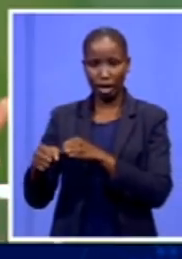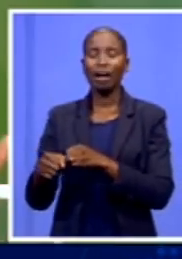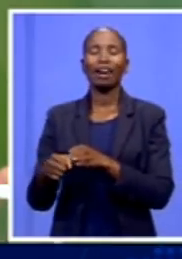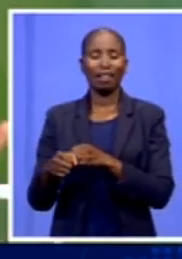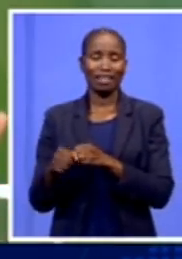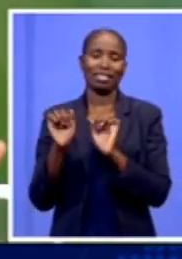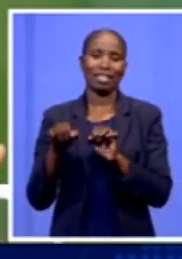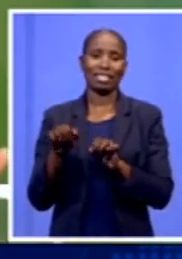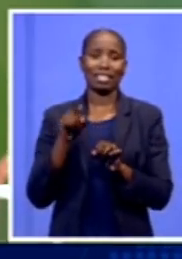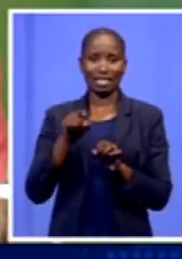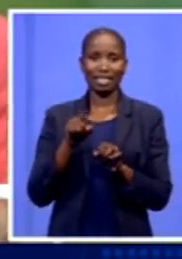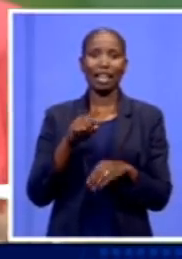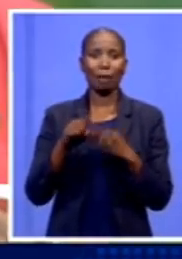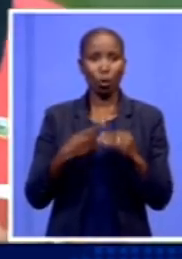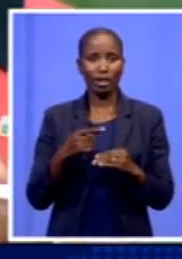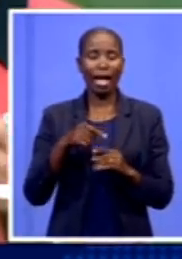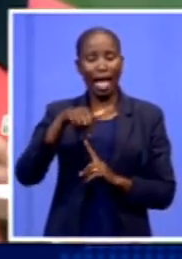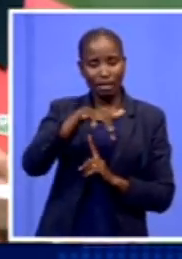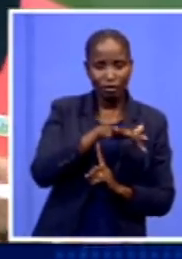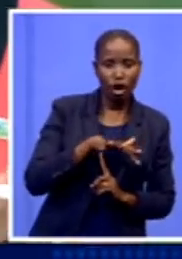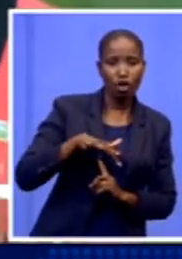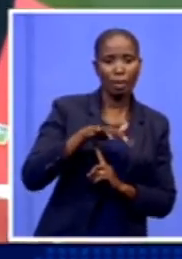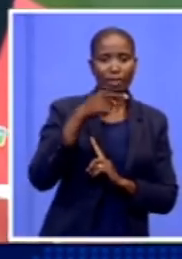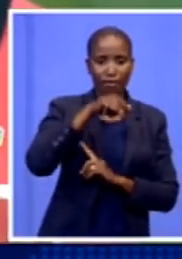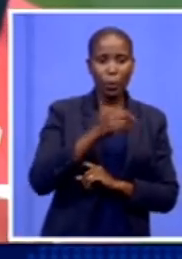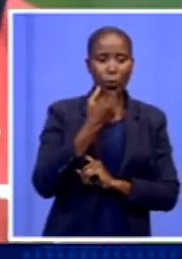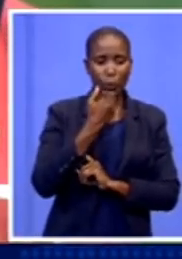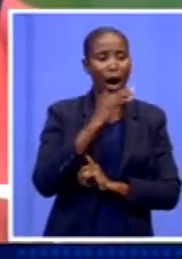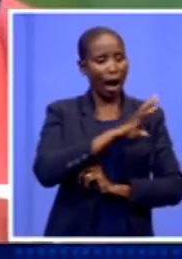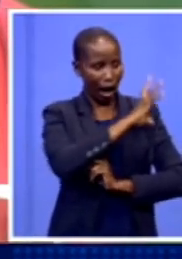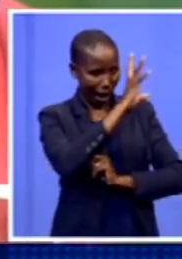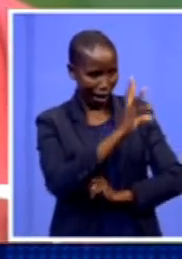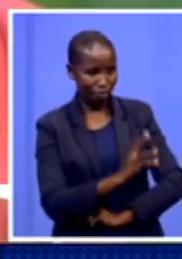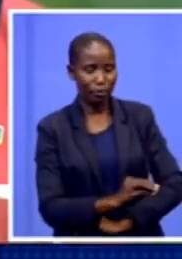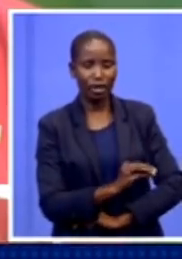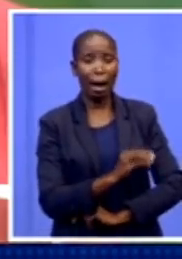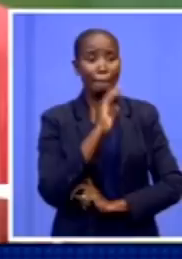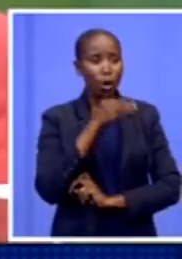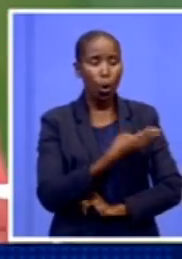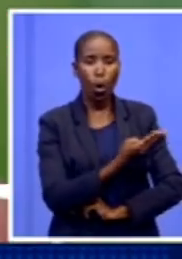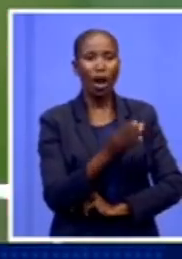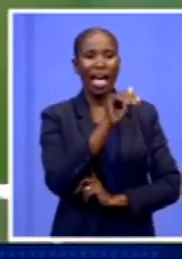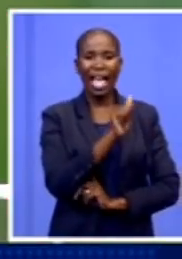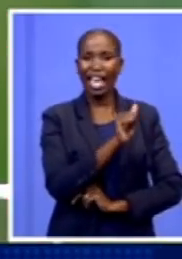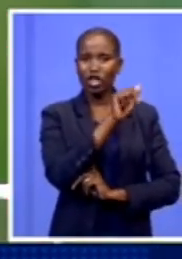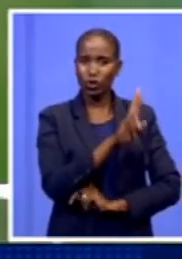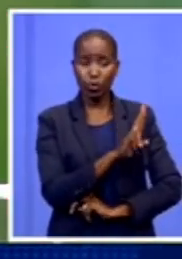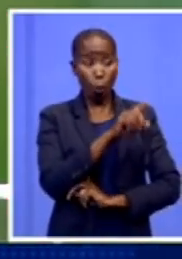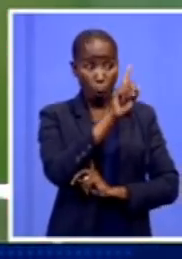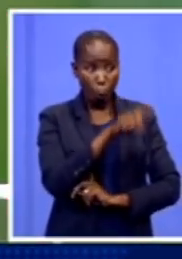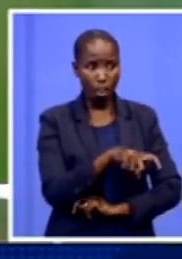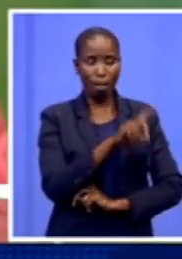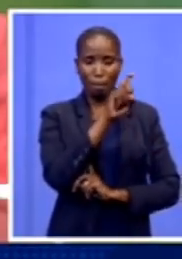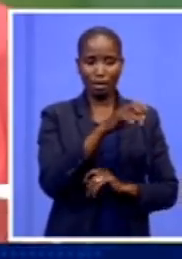environment for the whole of Africa, that the African Union, for example, is now developing with the African Medicines